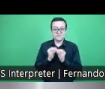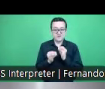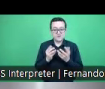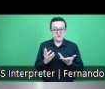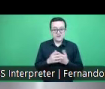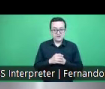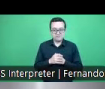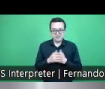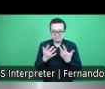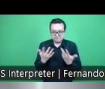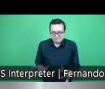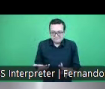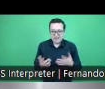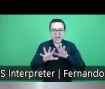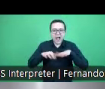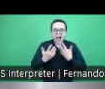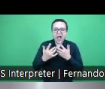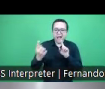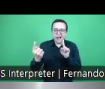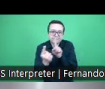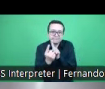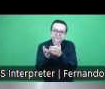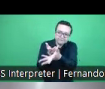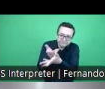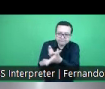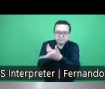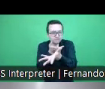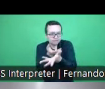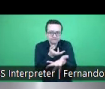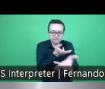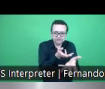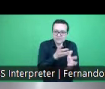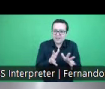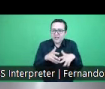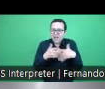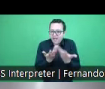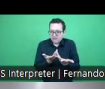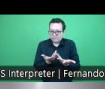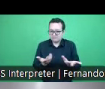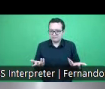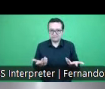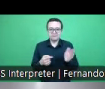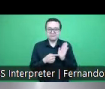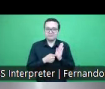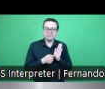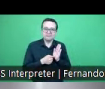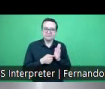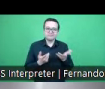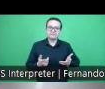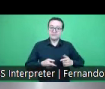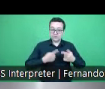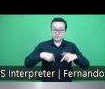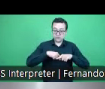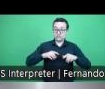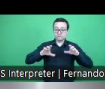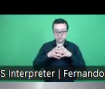order to yang fulfill mana the masih rights of people with menggunakan psychosocial disabilities, segregasi dan in which that eksklusi the approach di is still tempat-tempat use penampungan